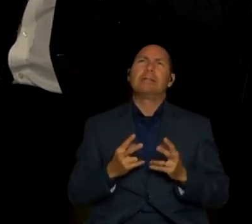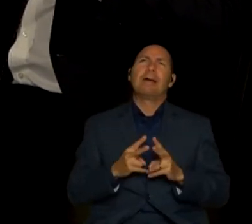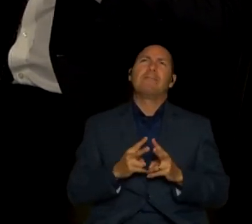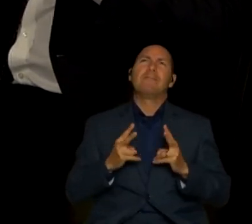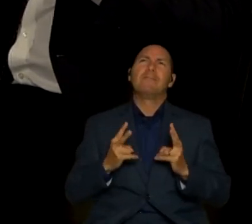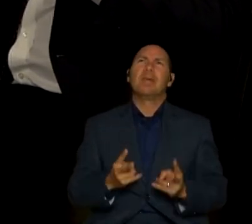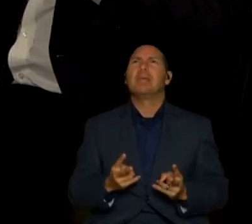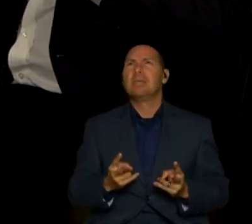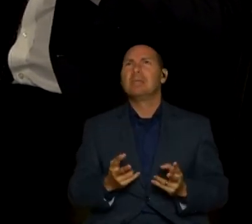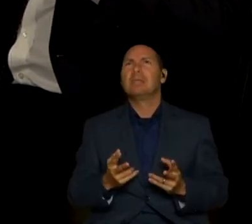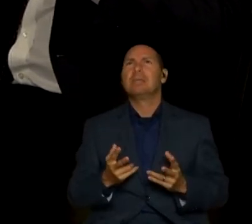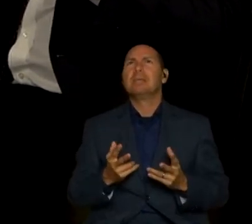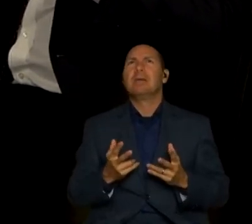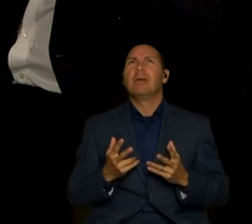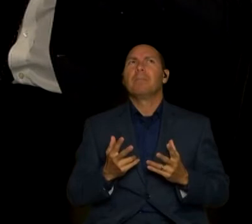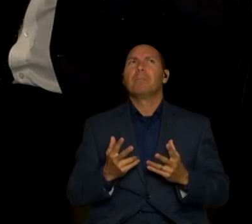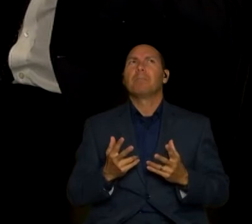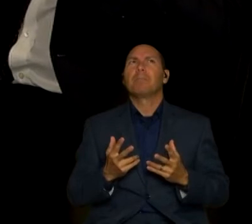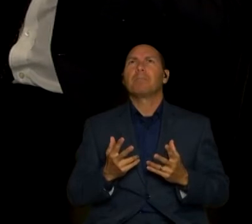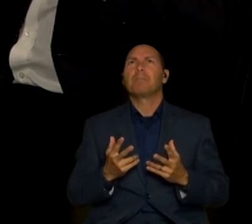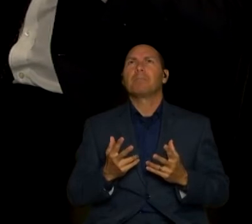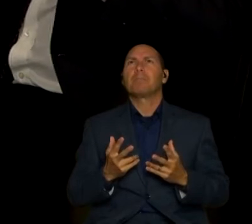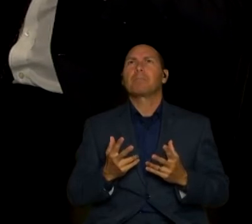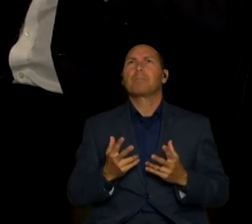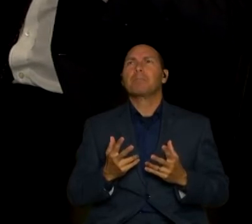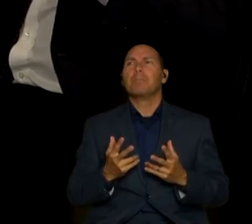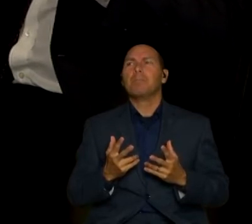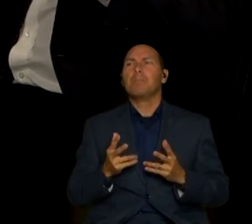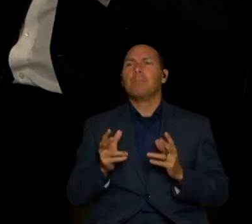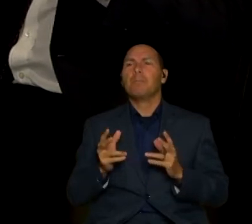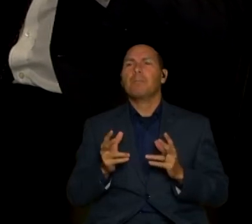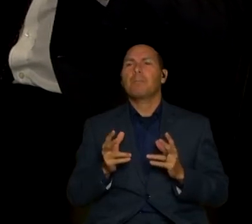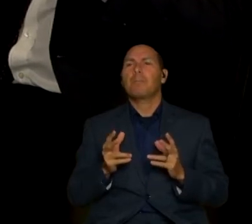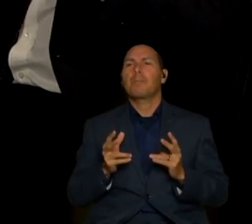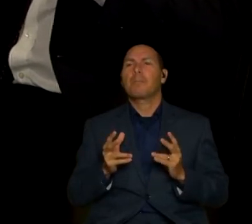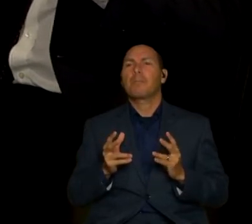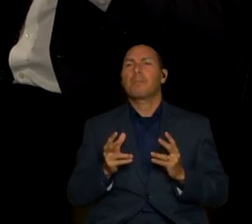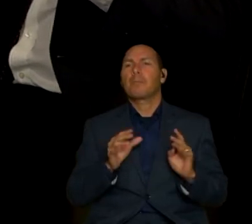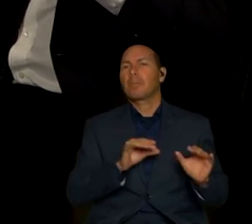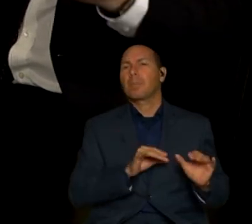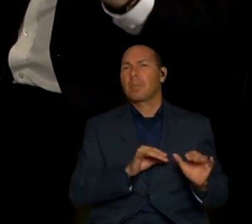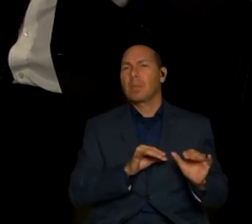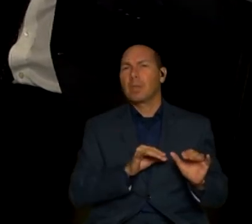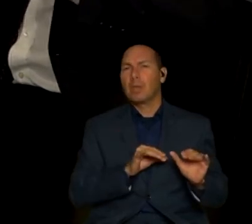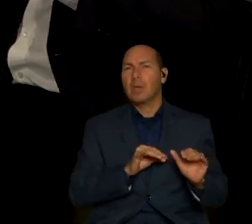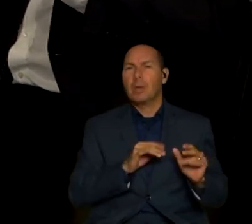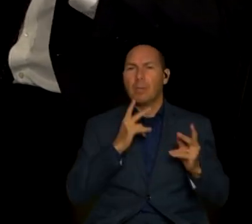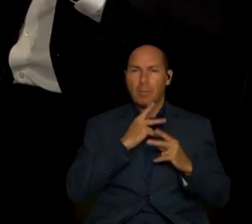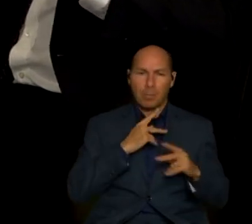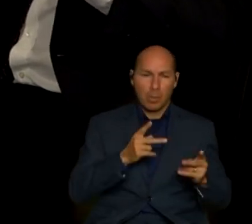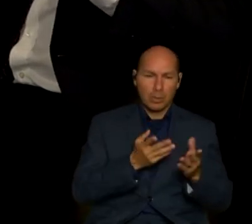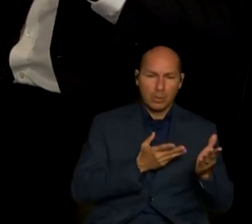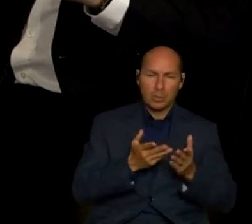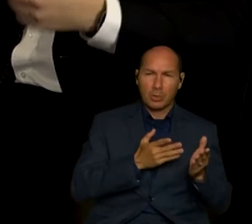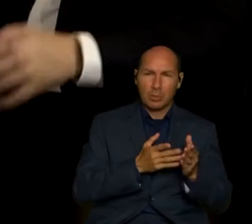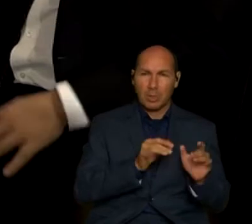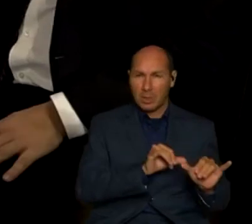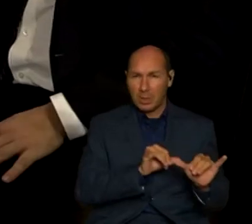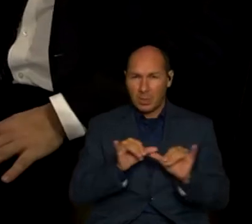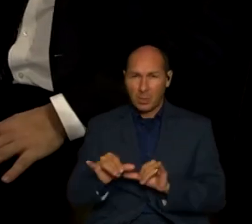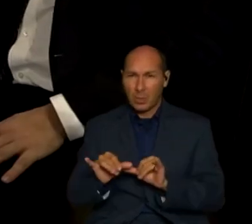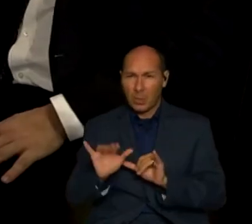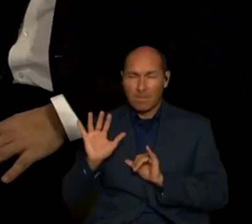it's not going to be the same path in the public service for these new generations. I don't